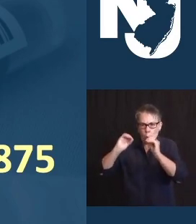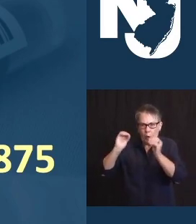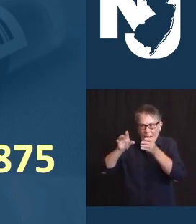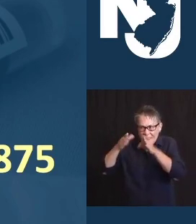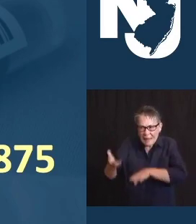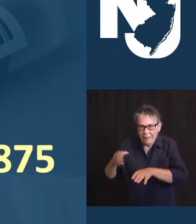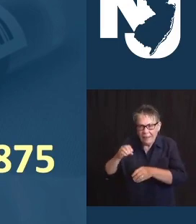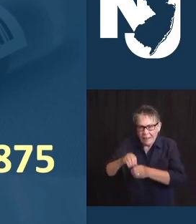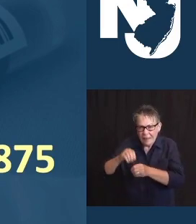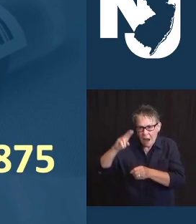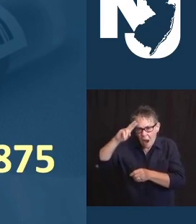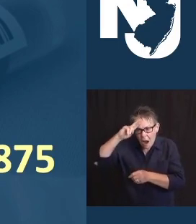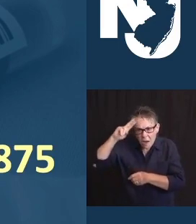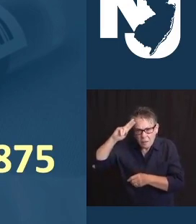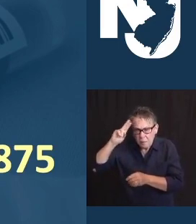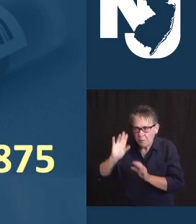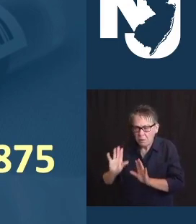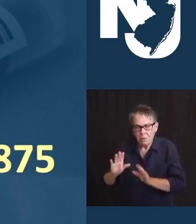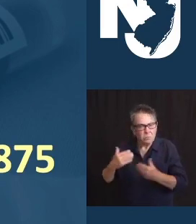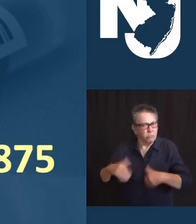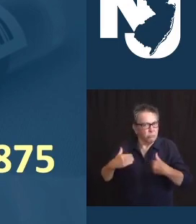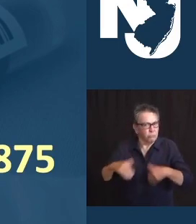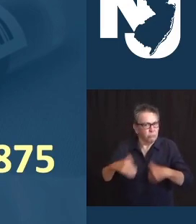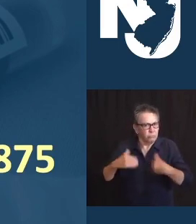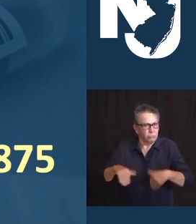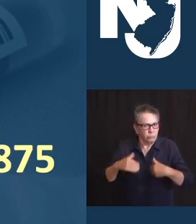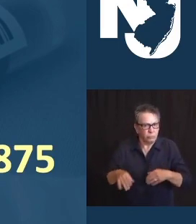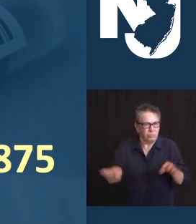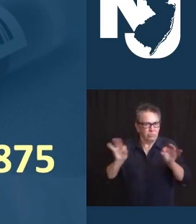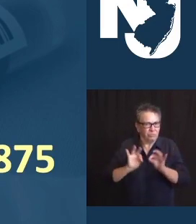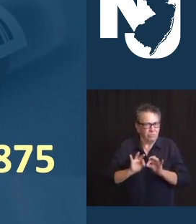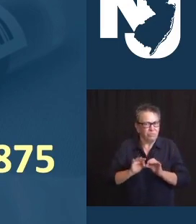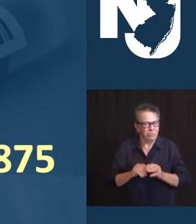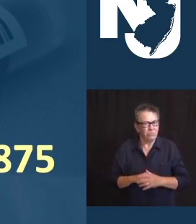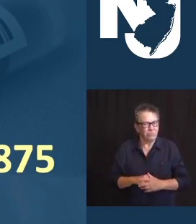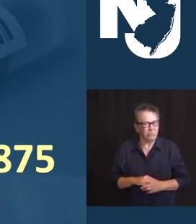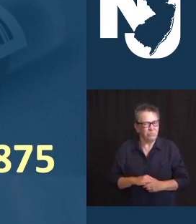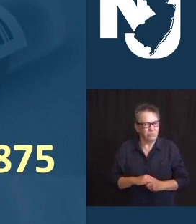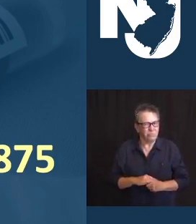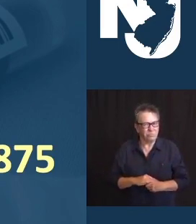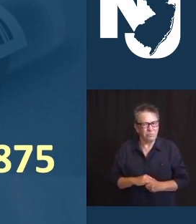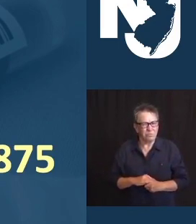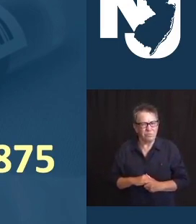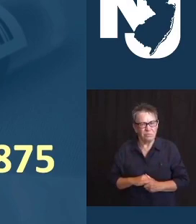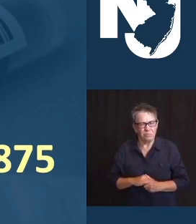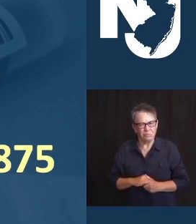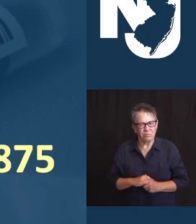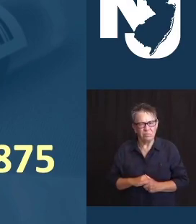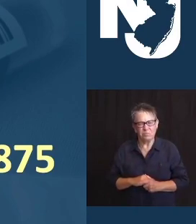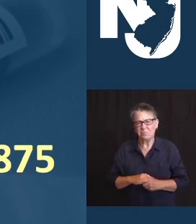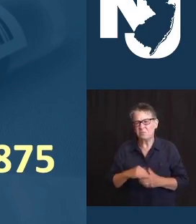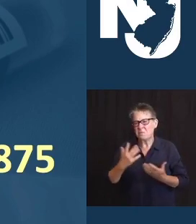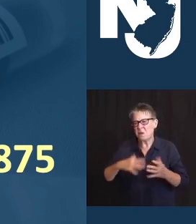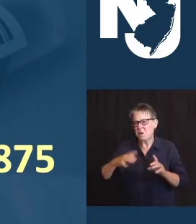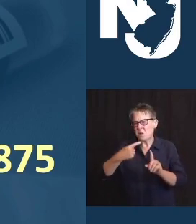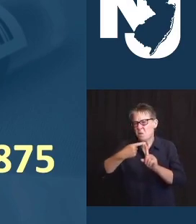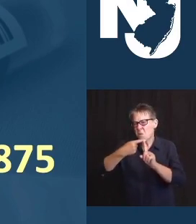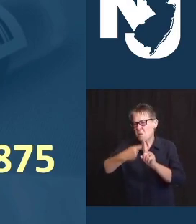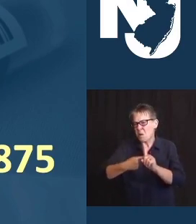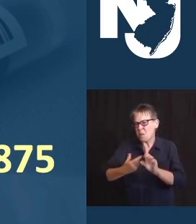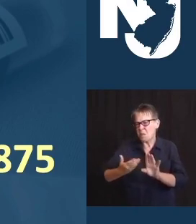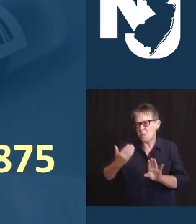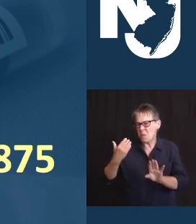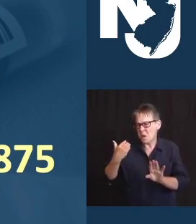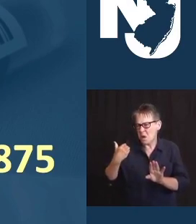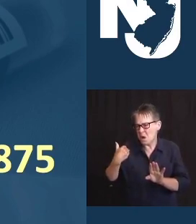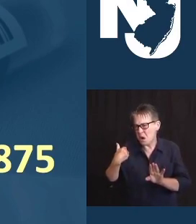about a month ago is about when you would have been plus or minus infected. And I know there's some that were a lot longer and some that were shorter